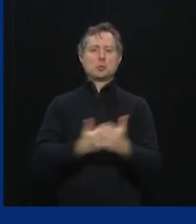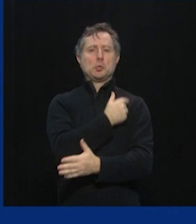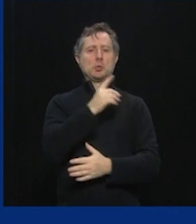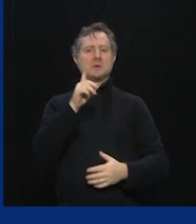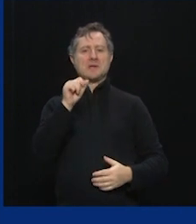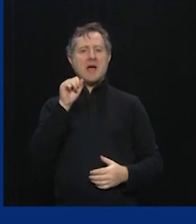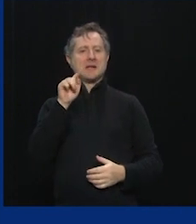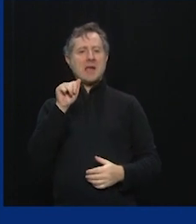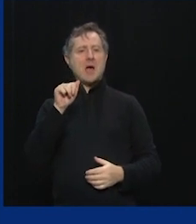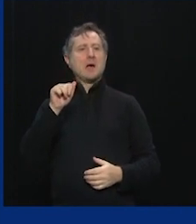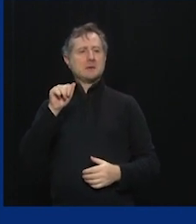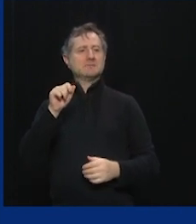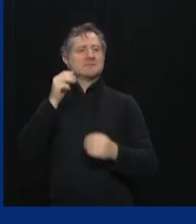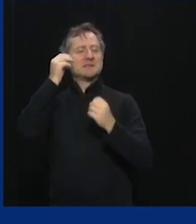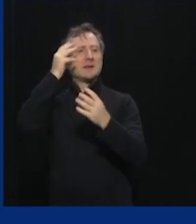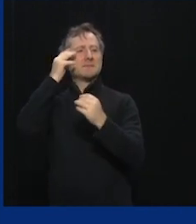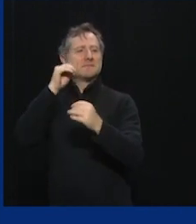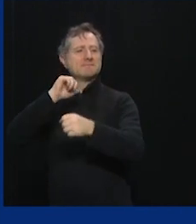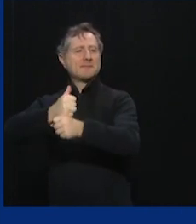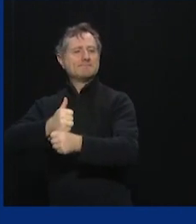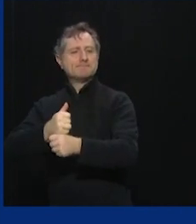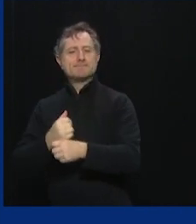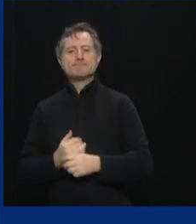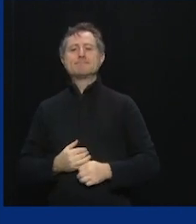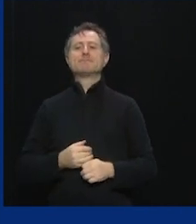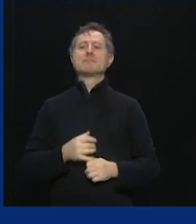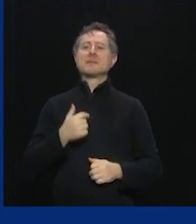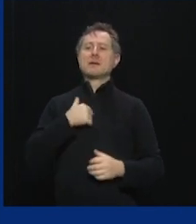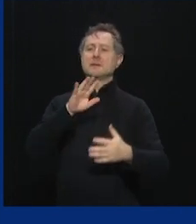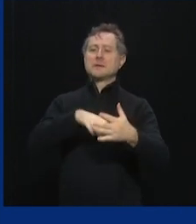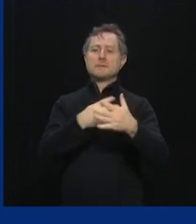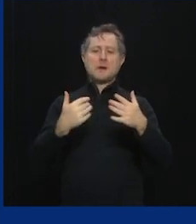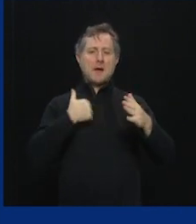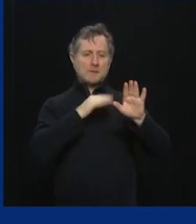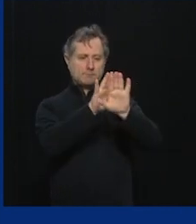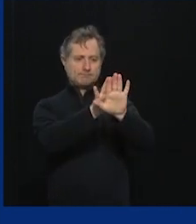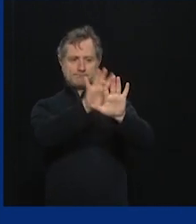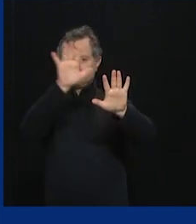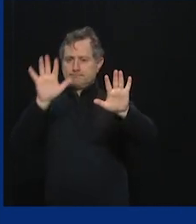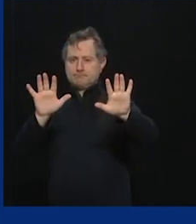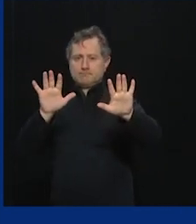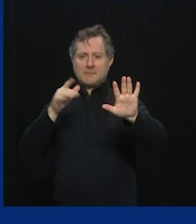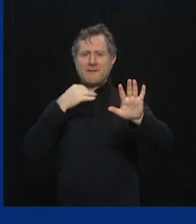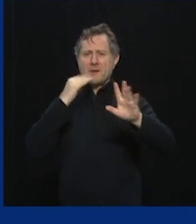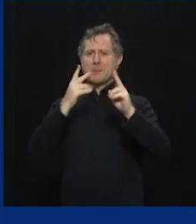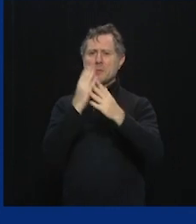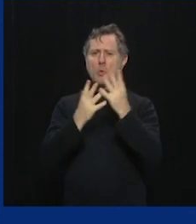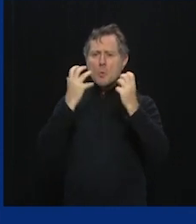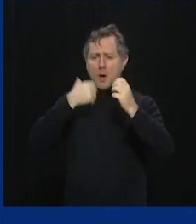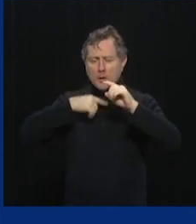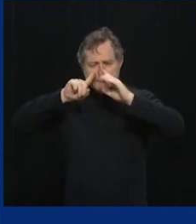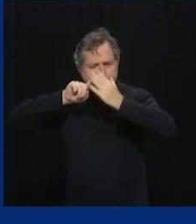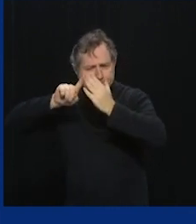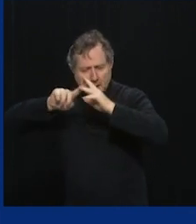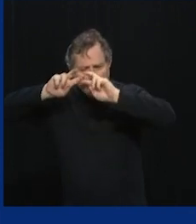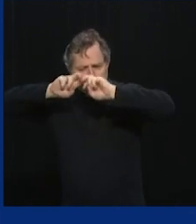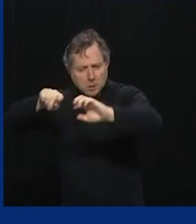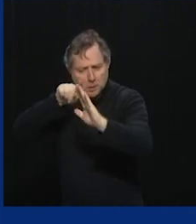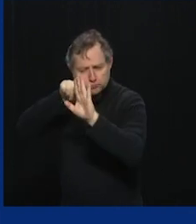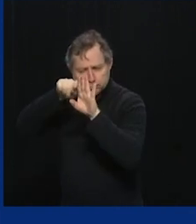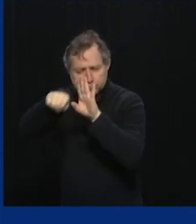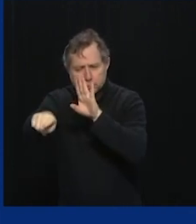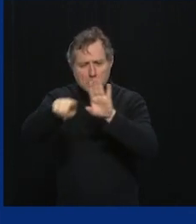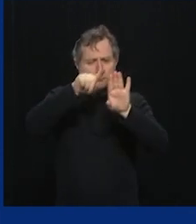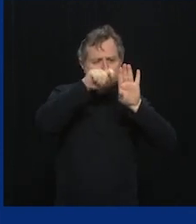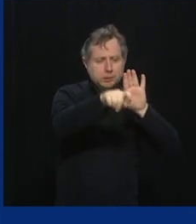sets. So you have the data behind the dashboards. Again, people want to analyze it deeper. I believe they should have this available to them easily. So we'll